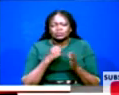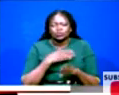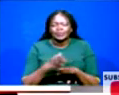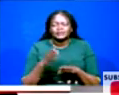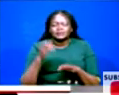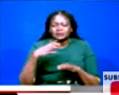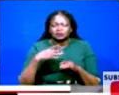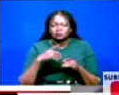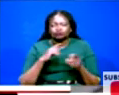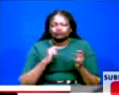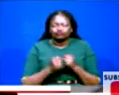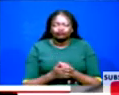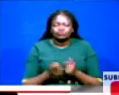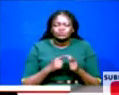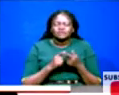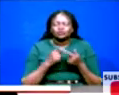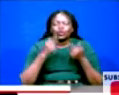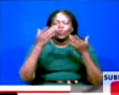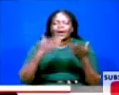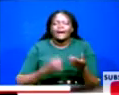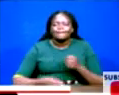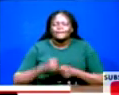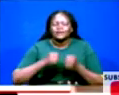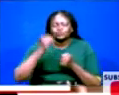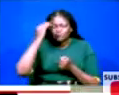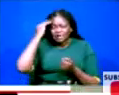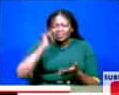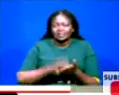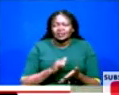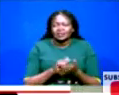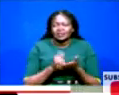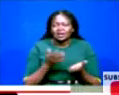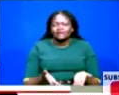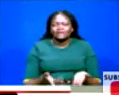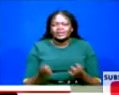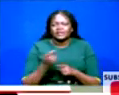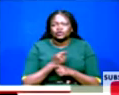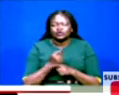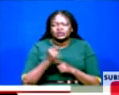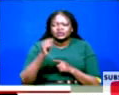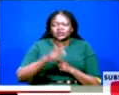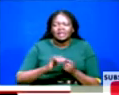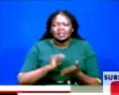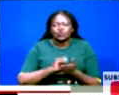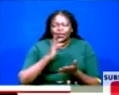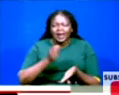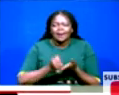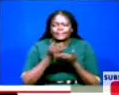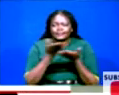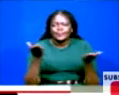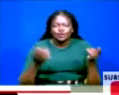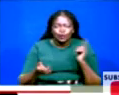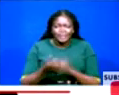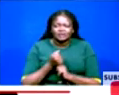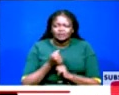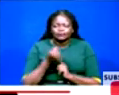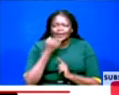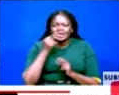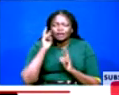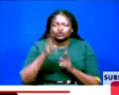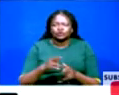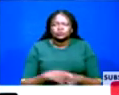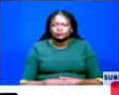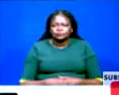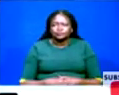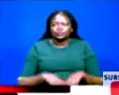The installers welcome the move, noting that they now have a training area that will enable them to achieve better results. We can